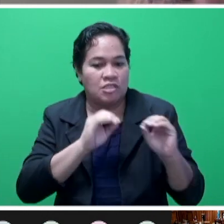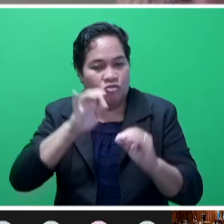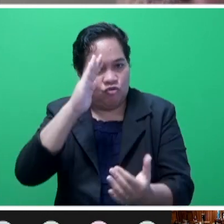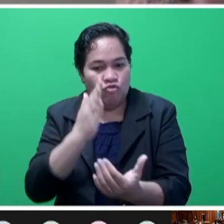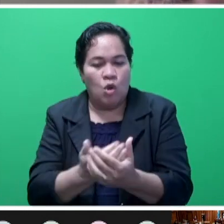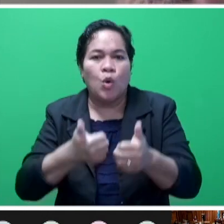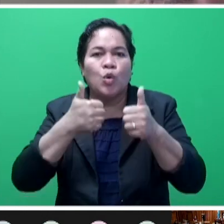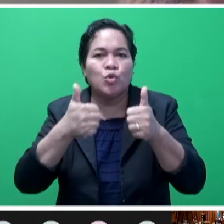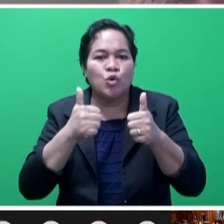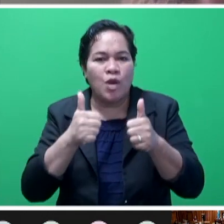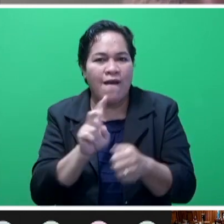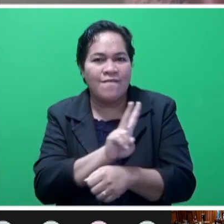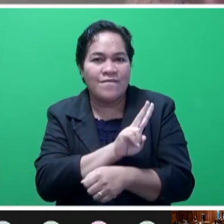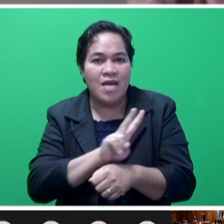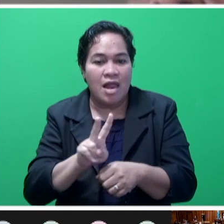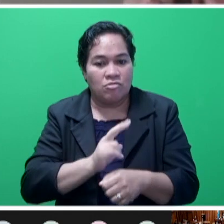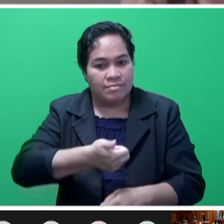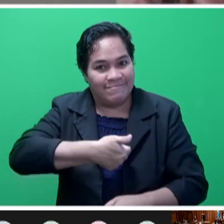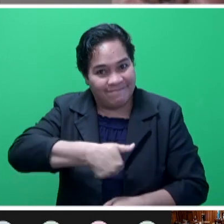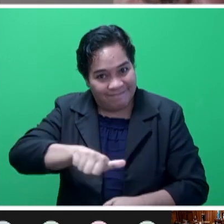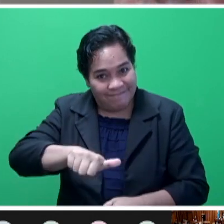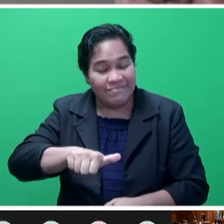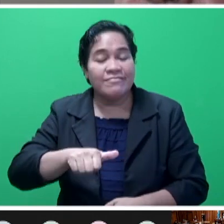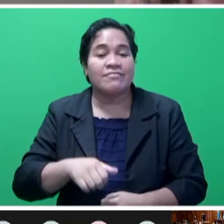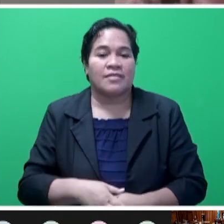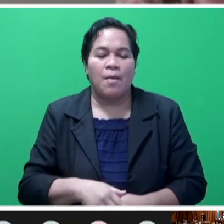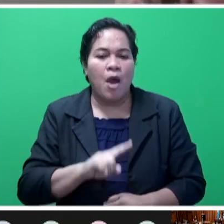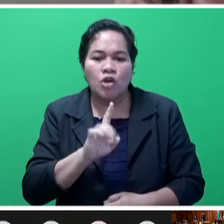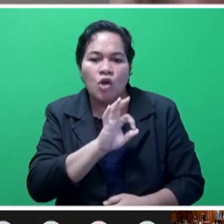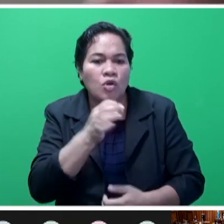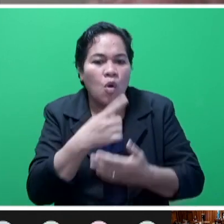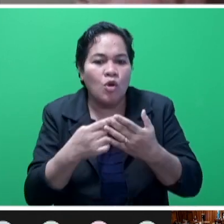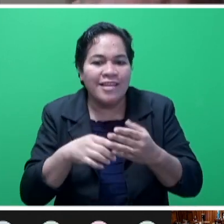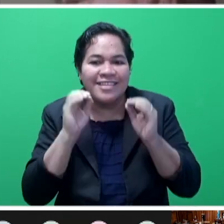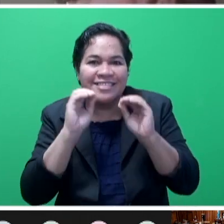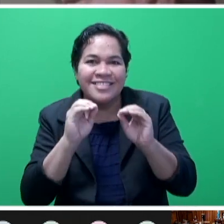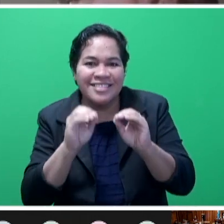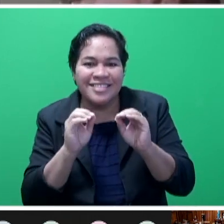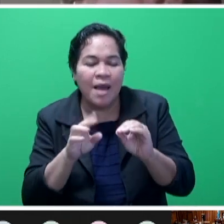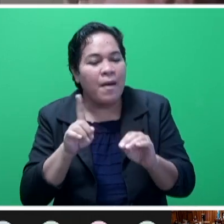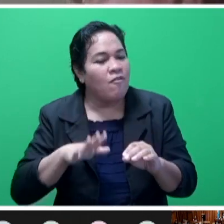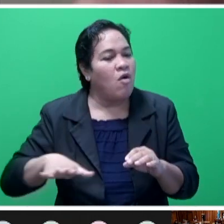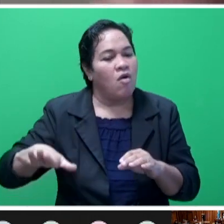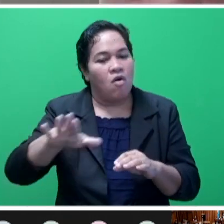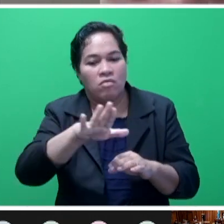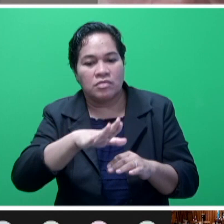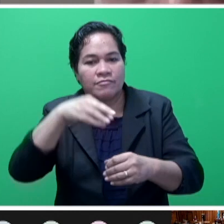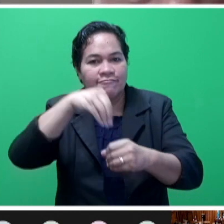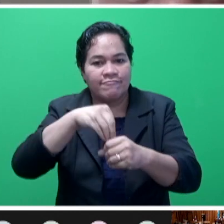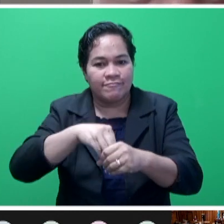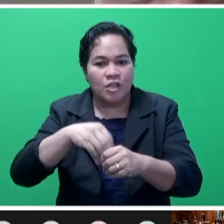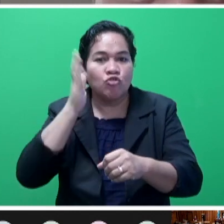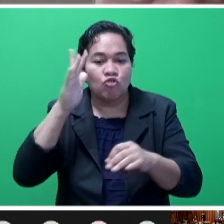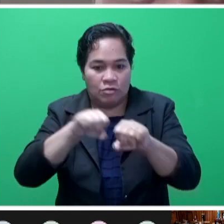behavior, and this is not only done through the teaching of curriculum content, but through the entire school system.